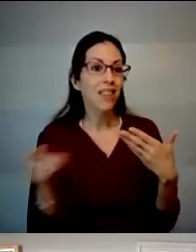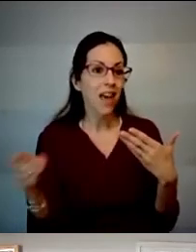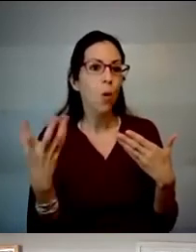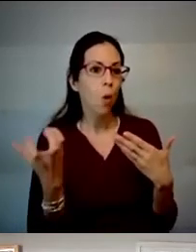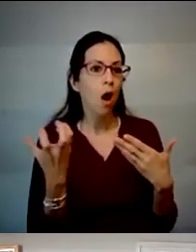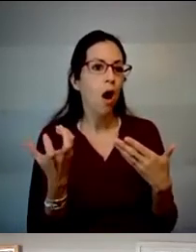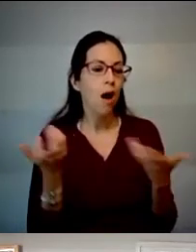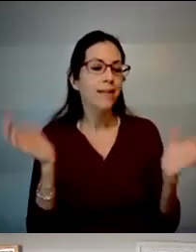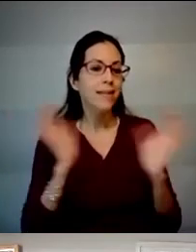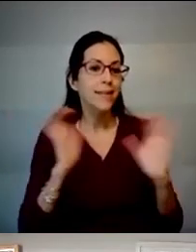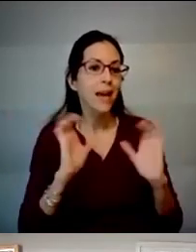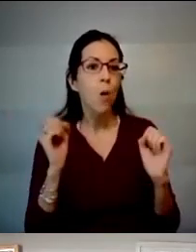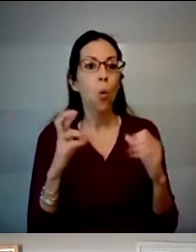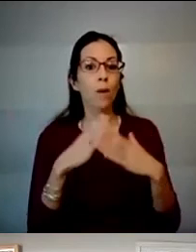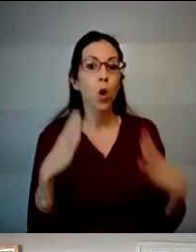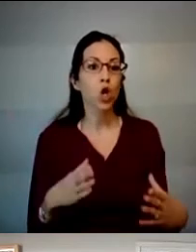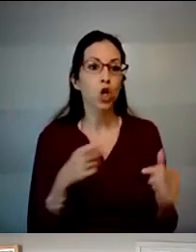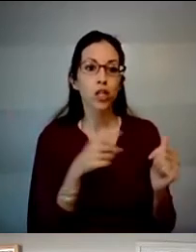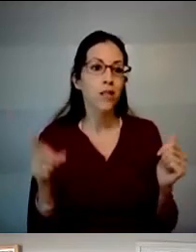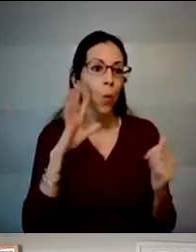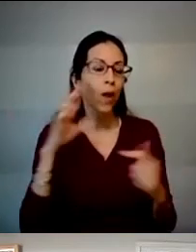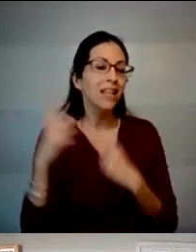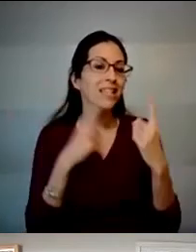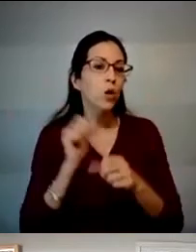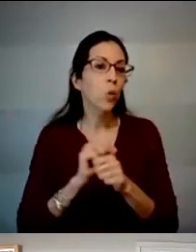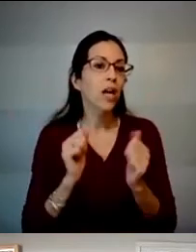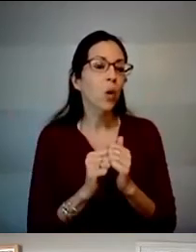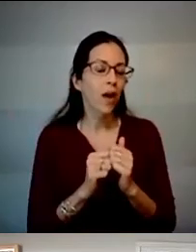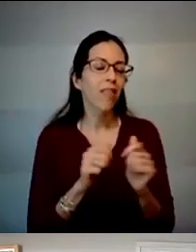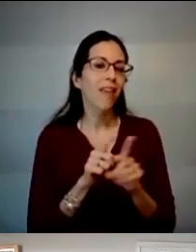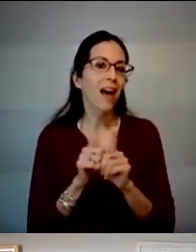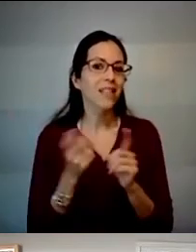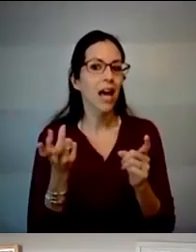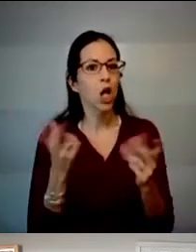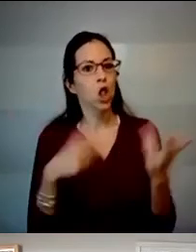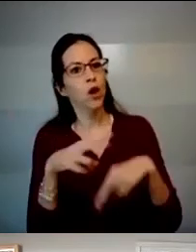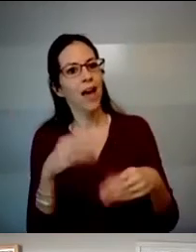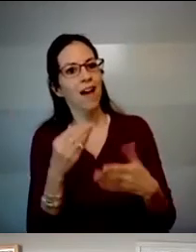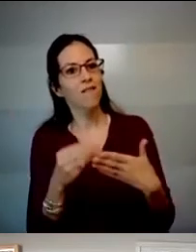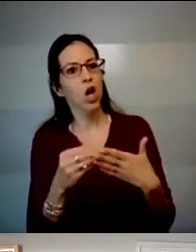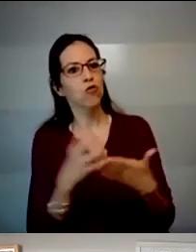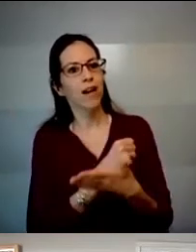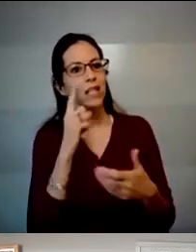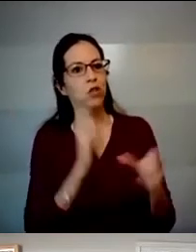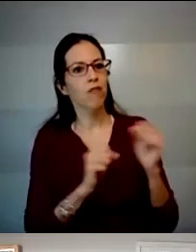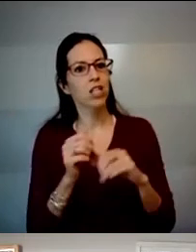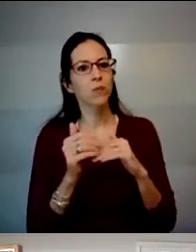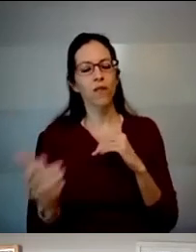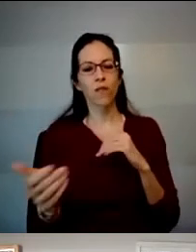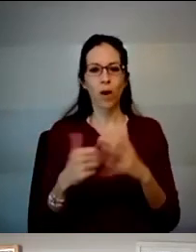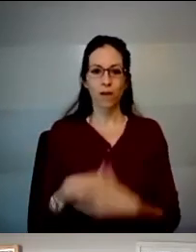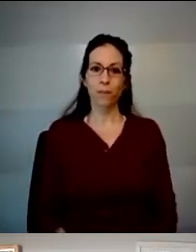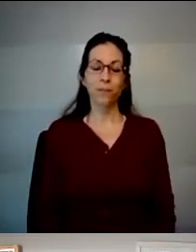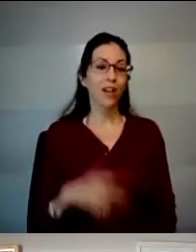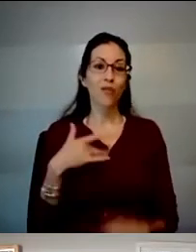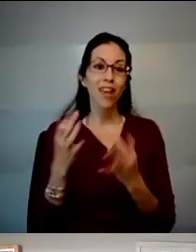or partners that they might consider working with as they look at their fundraising strategies going forward. And feel free to just